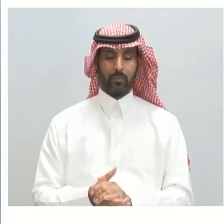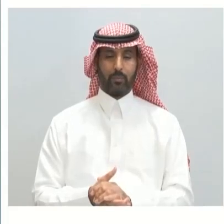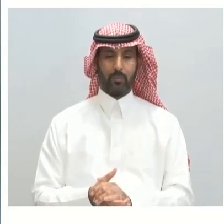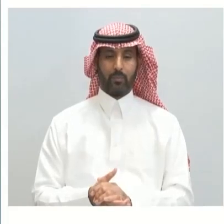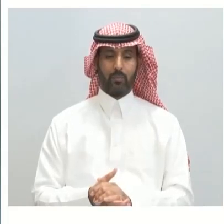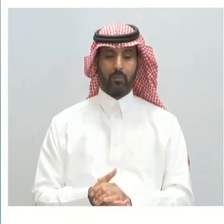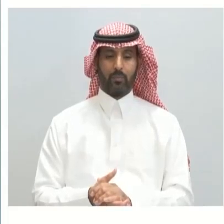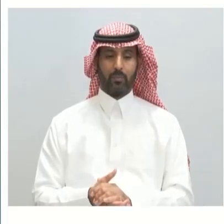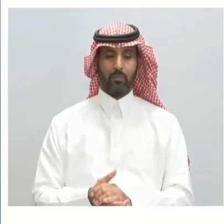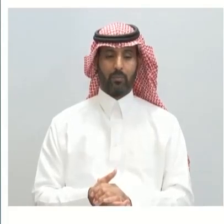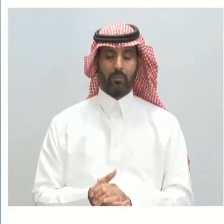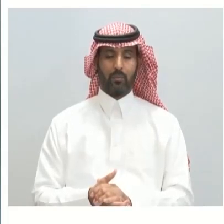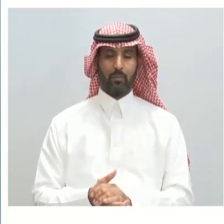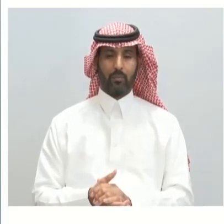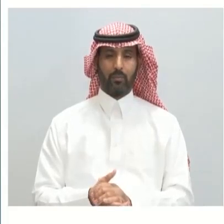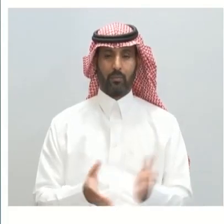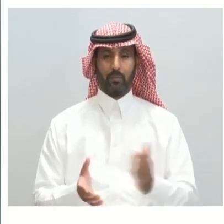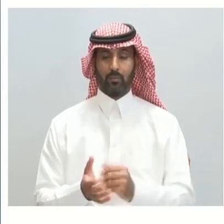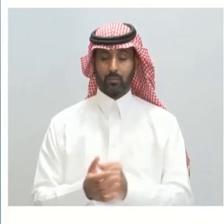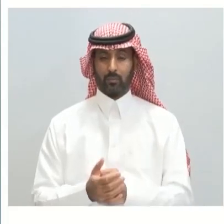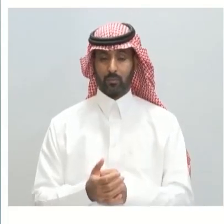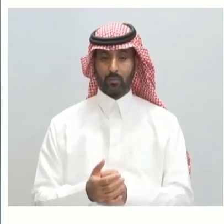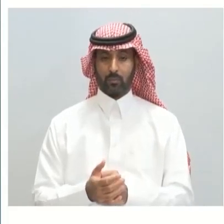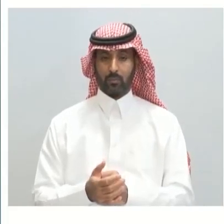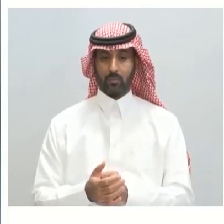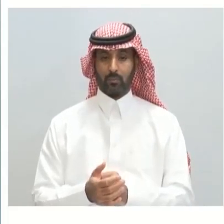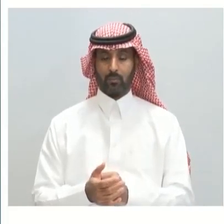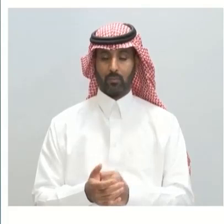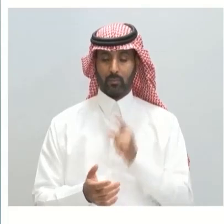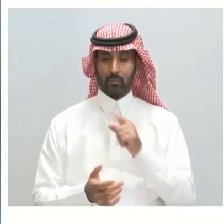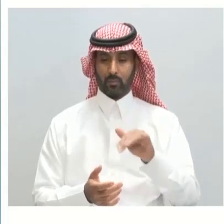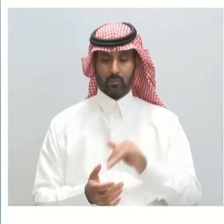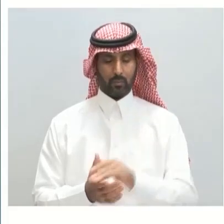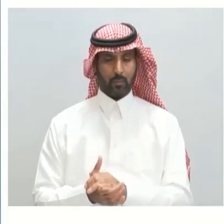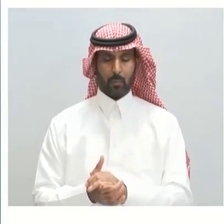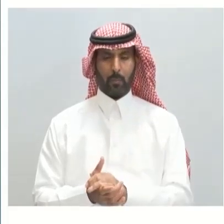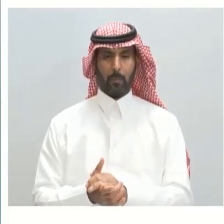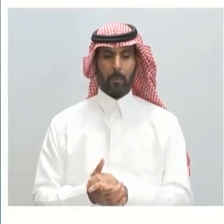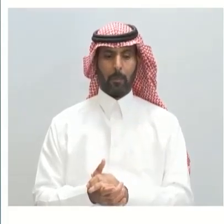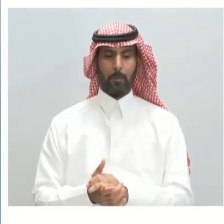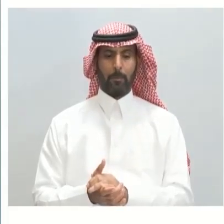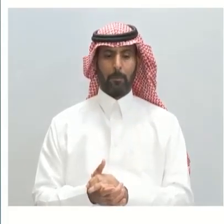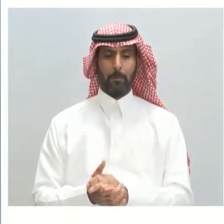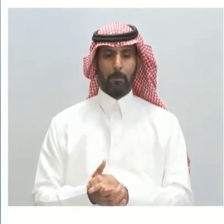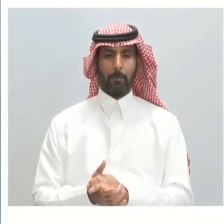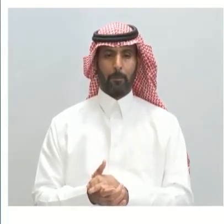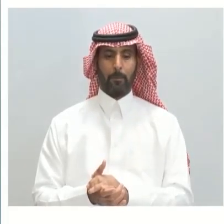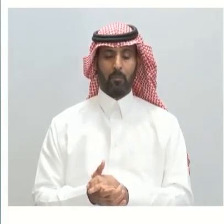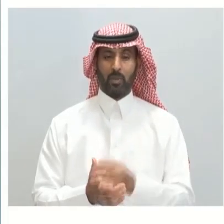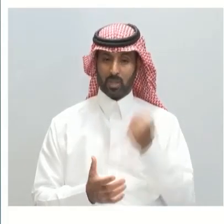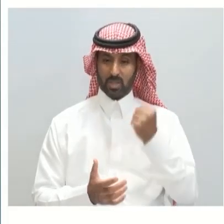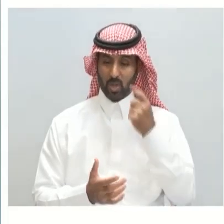on for another 2 weeks. So he wishes for something and he also regrets coming back.